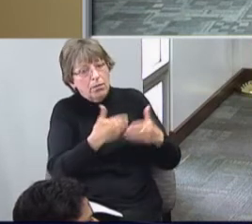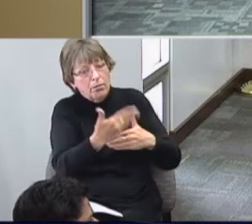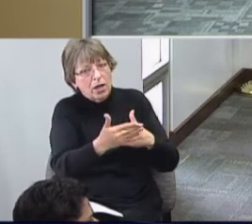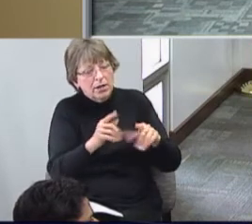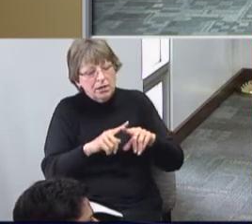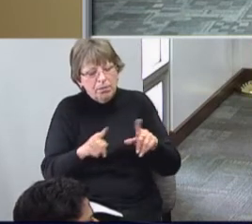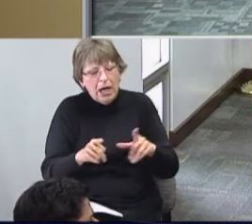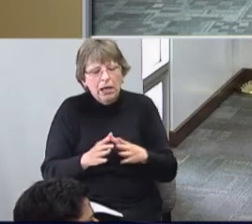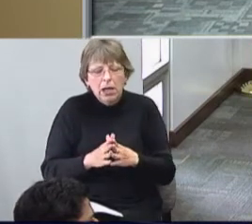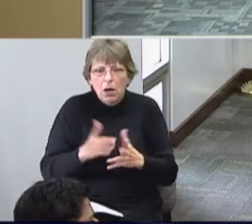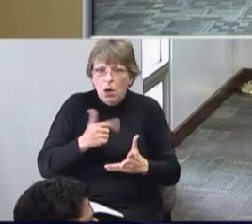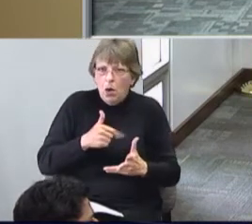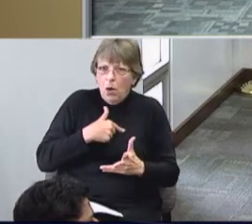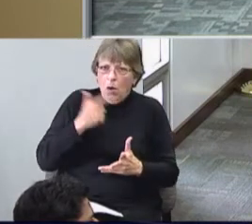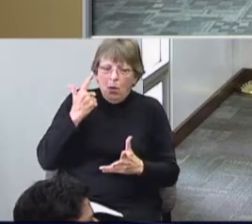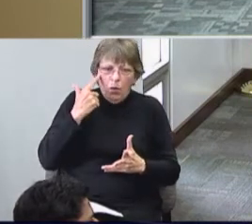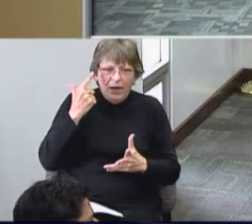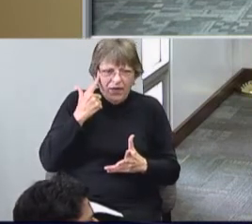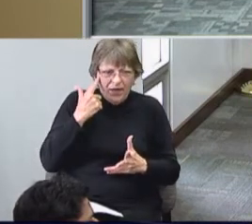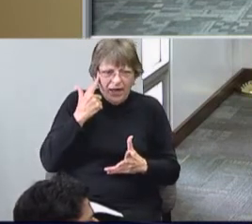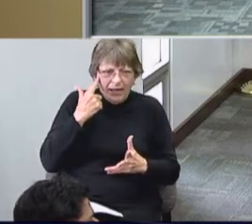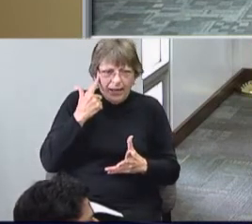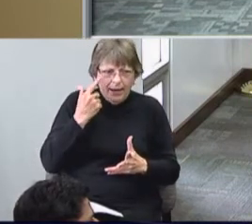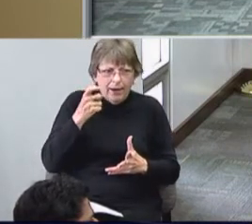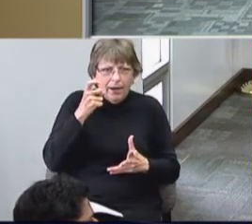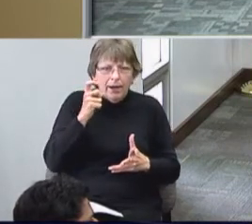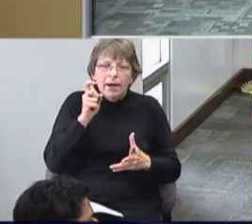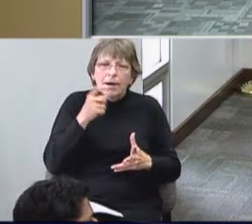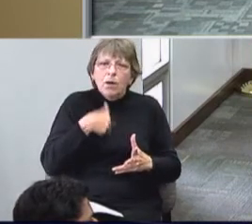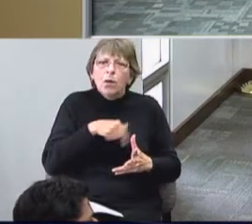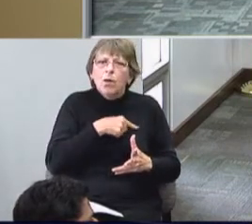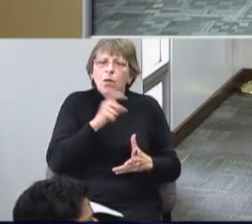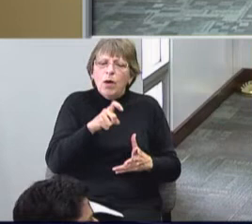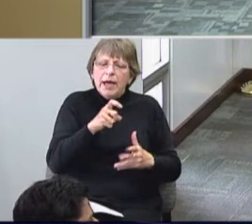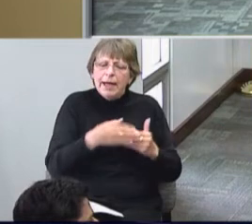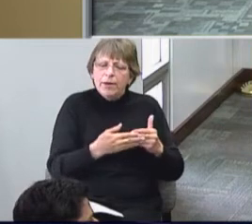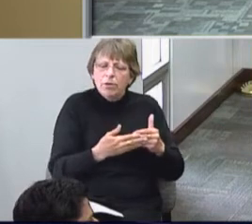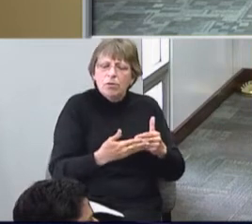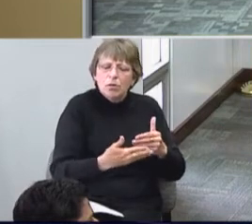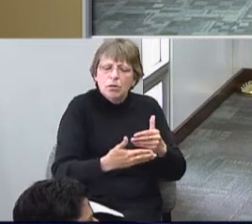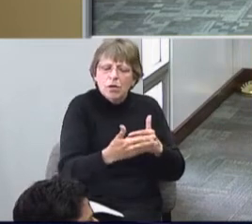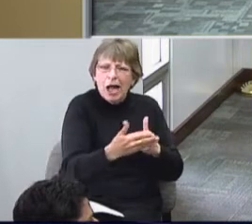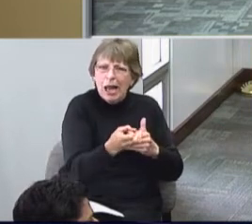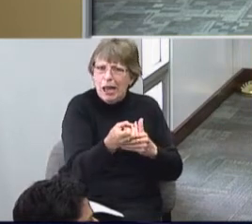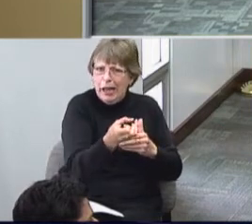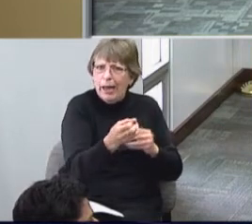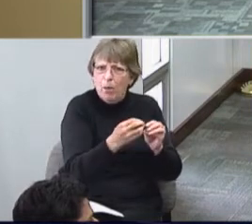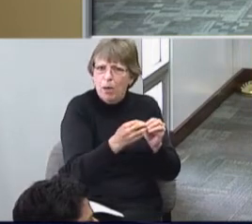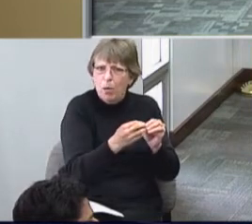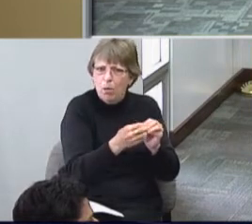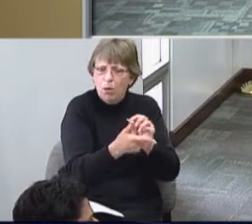we think that they need to get a little bit further. There was some significant